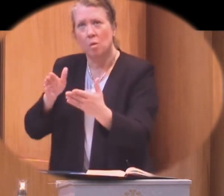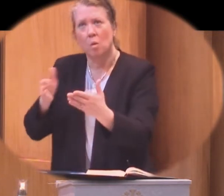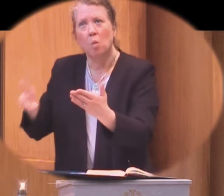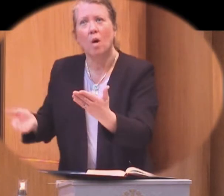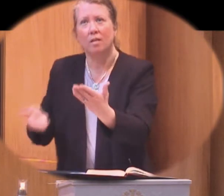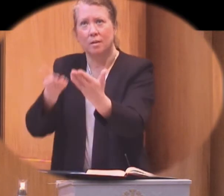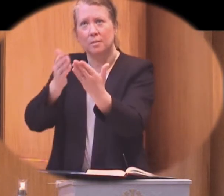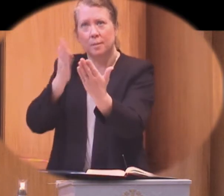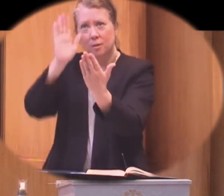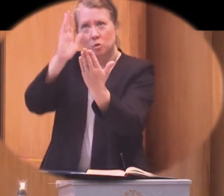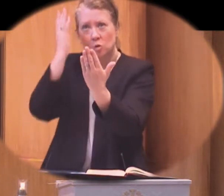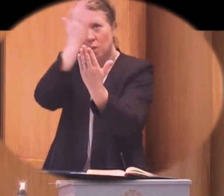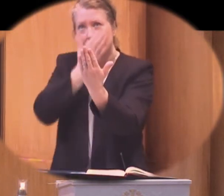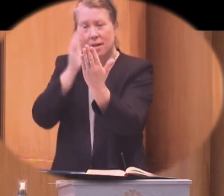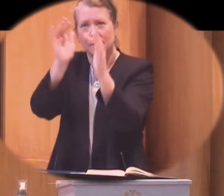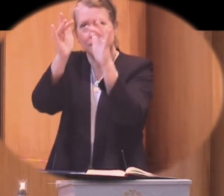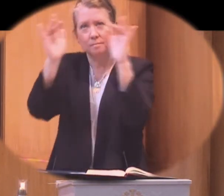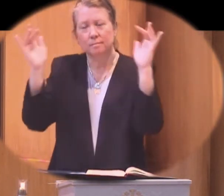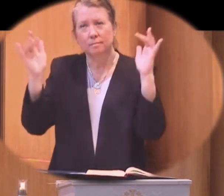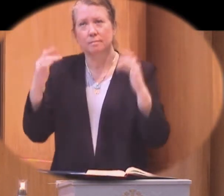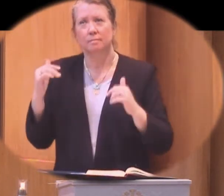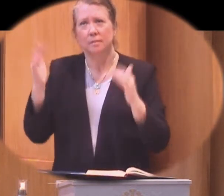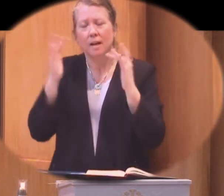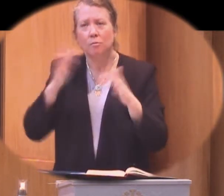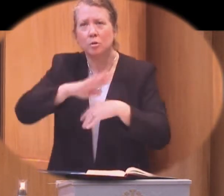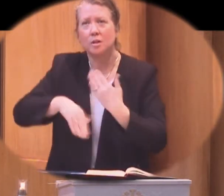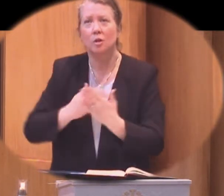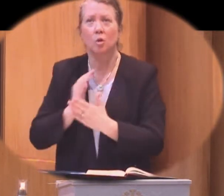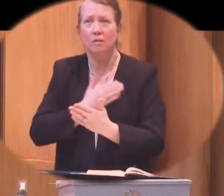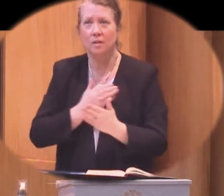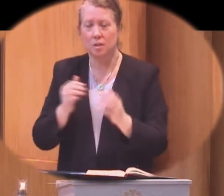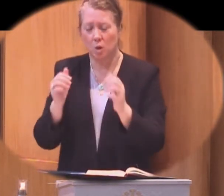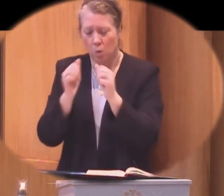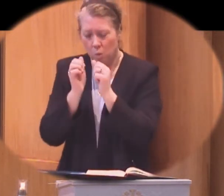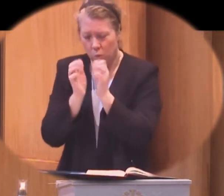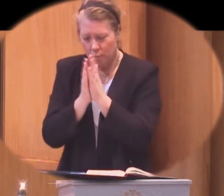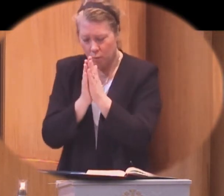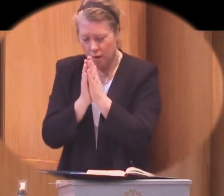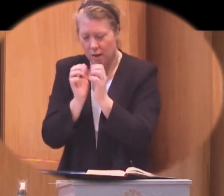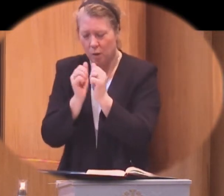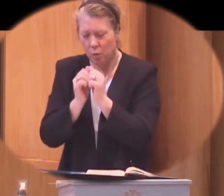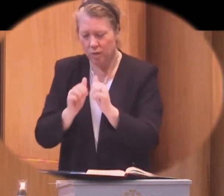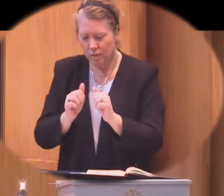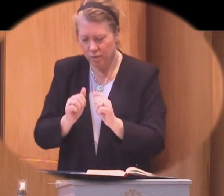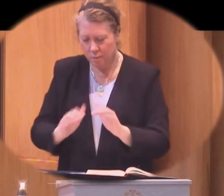Have mercy on us all. We pray that with the Blessed Virgin, Mary, Mother of God,